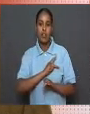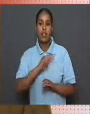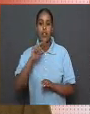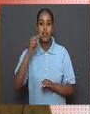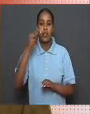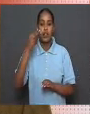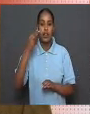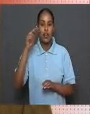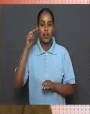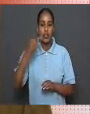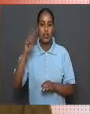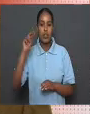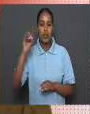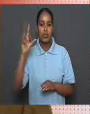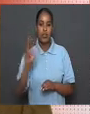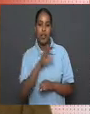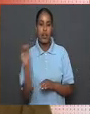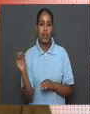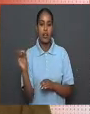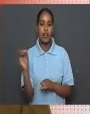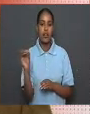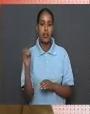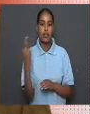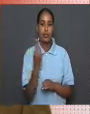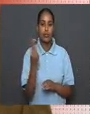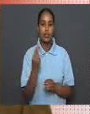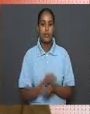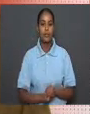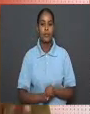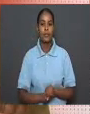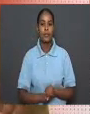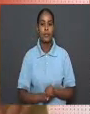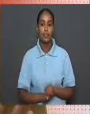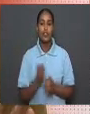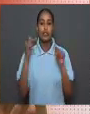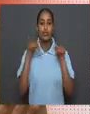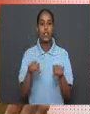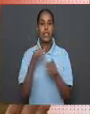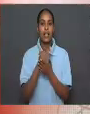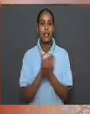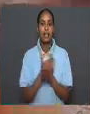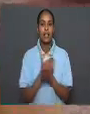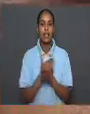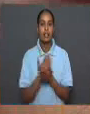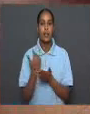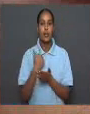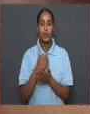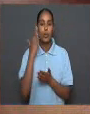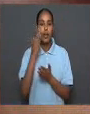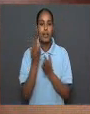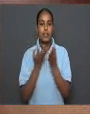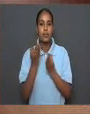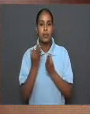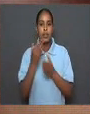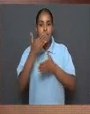nitric acid and some of its uses. In today's lesson, we will